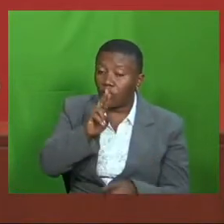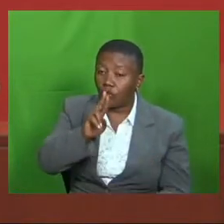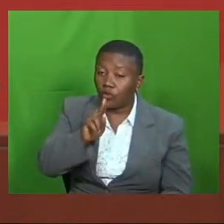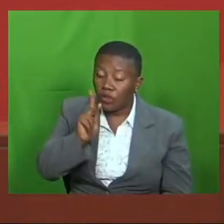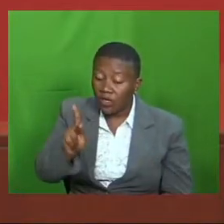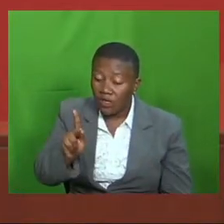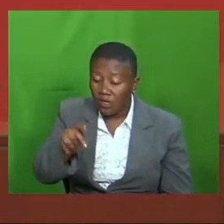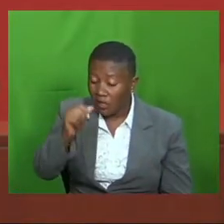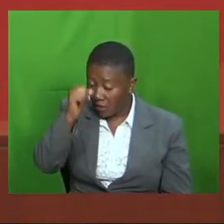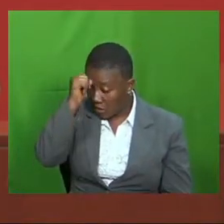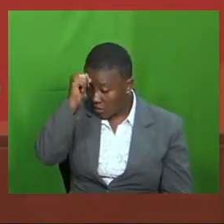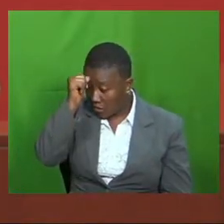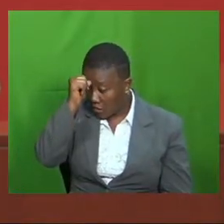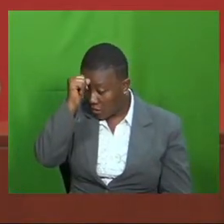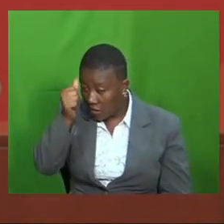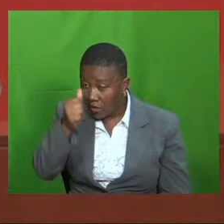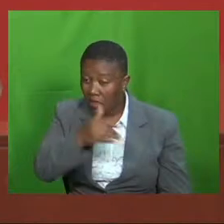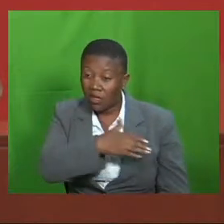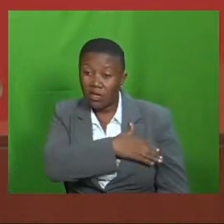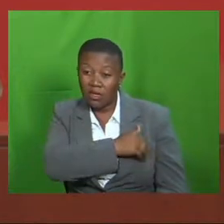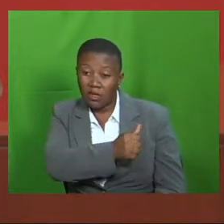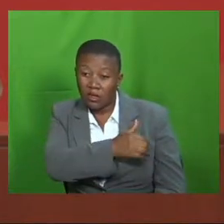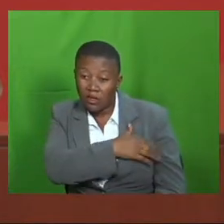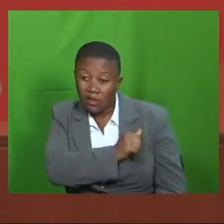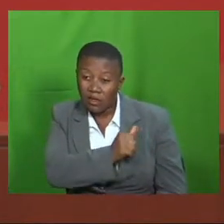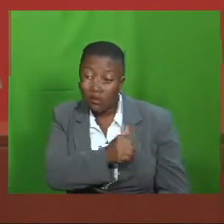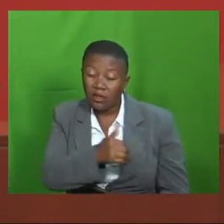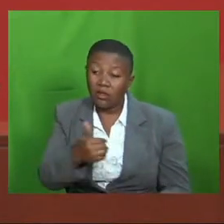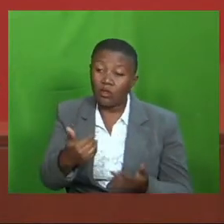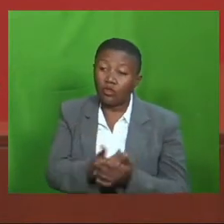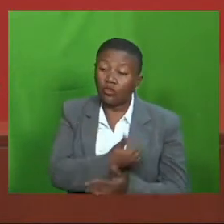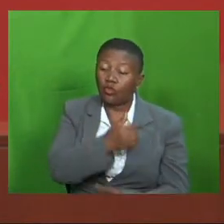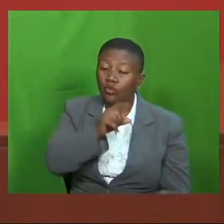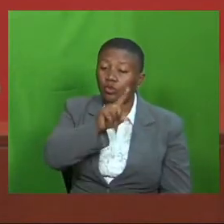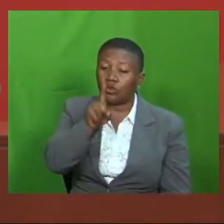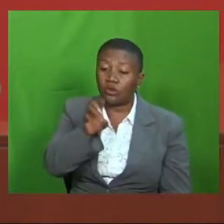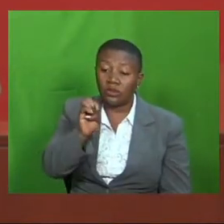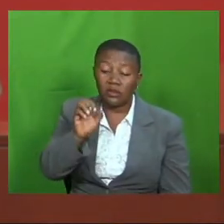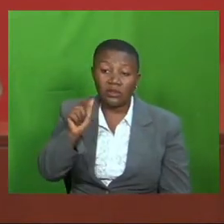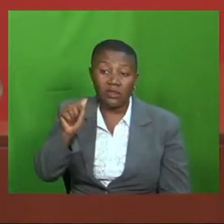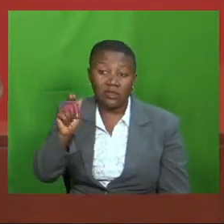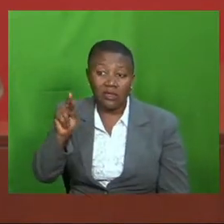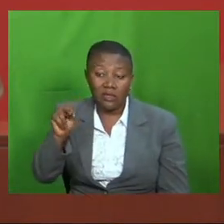India, Canada, New Zealand, and Australia.